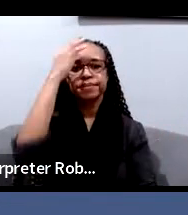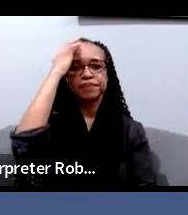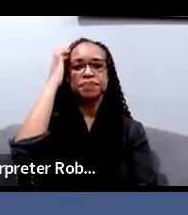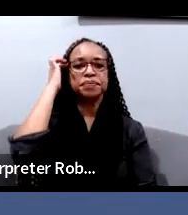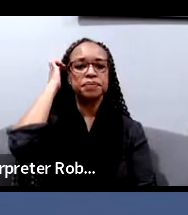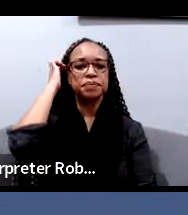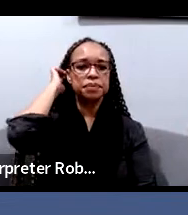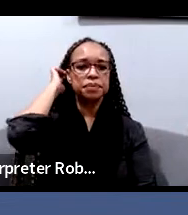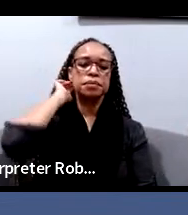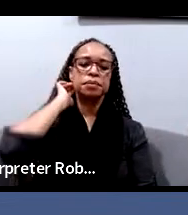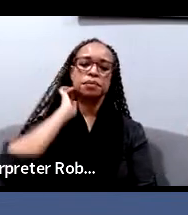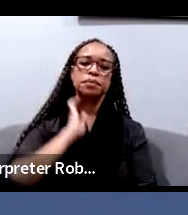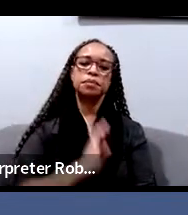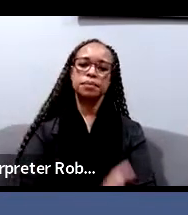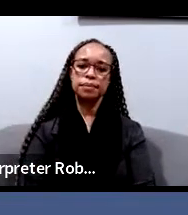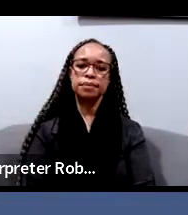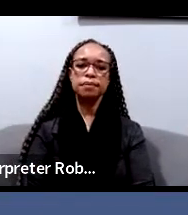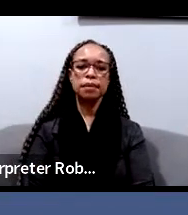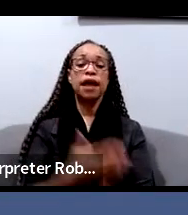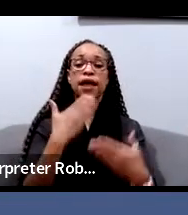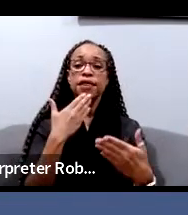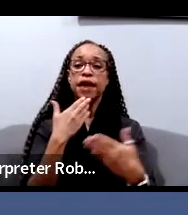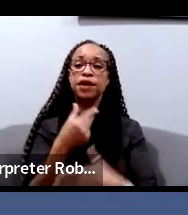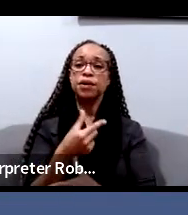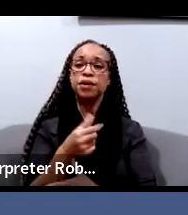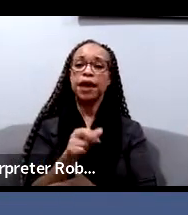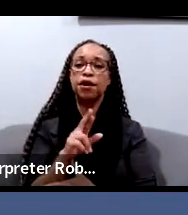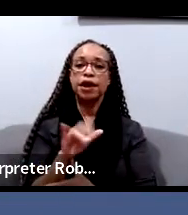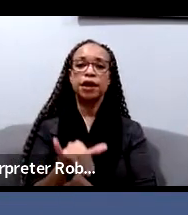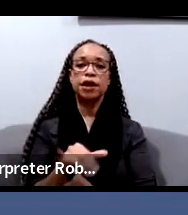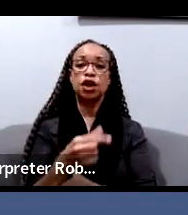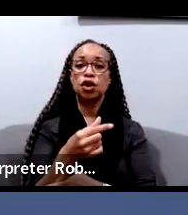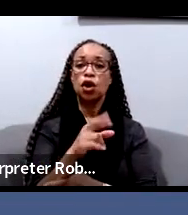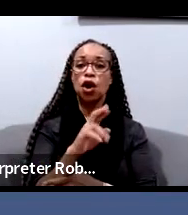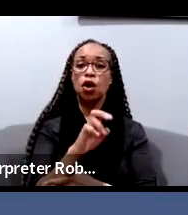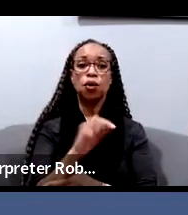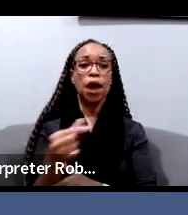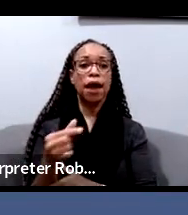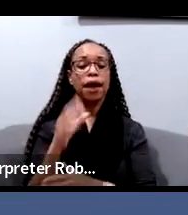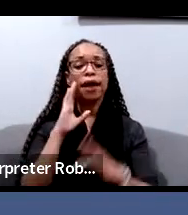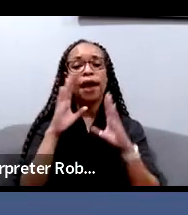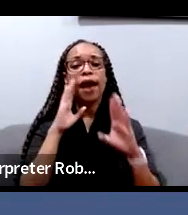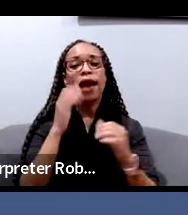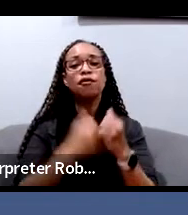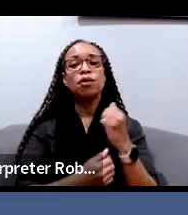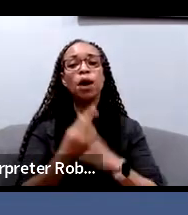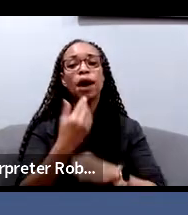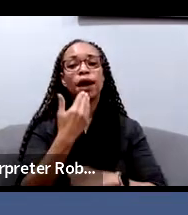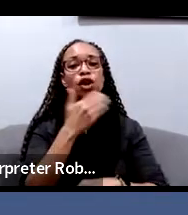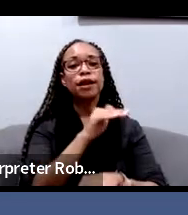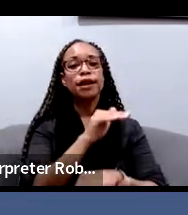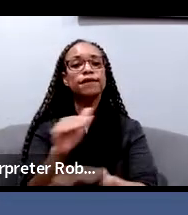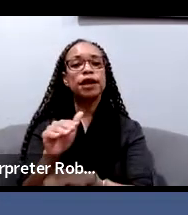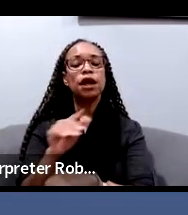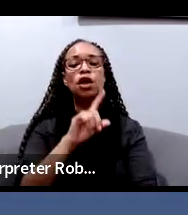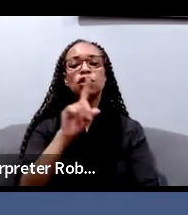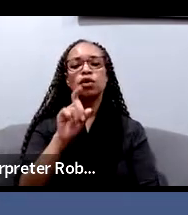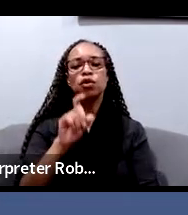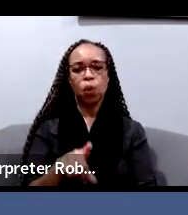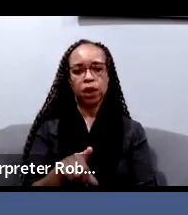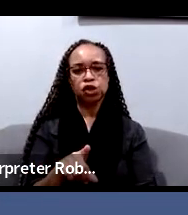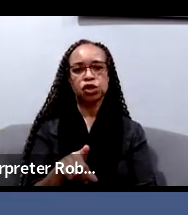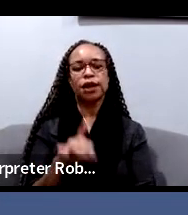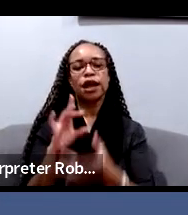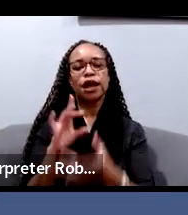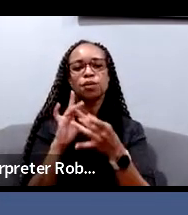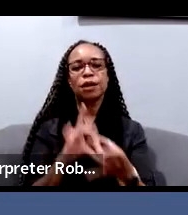Thanks. Absolutely. Thank you. Thank you, Gary. Greg. Hi, everybody. Good evening. The question I have is around